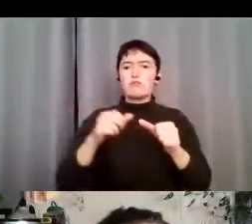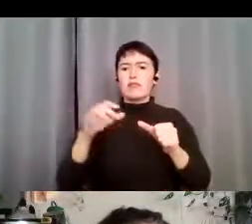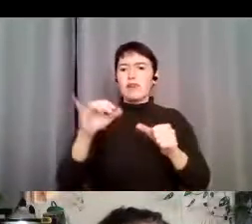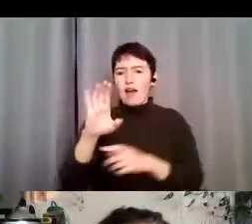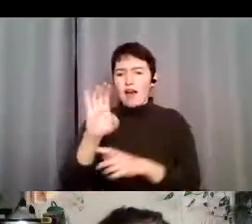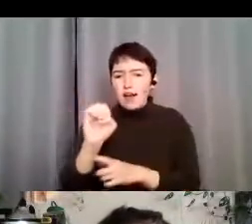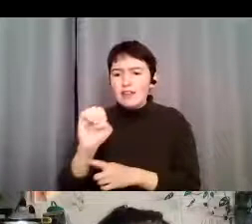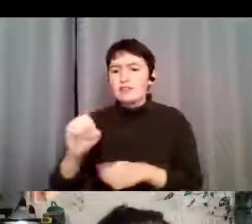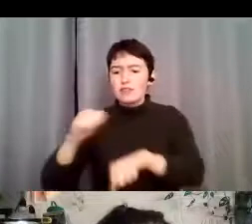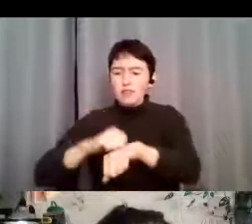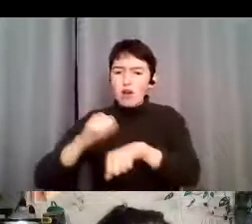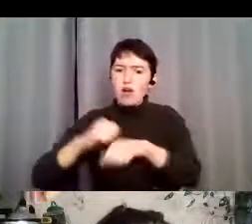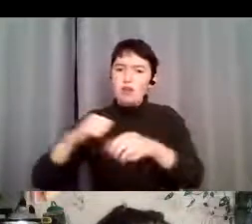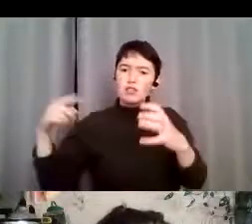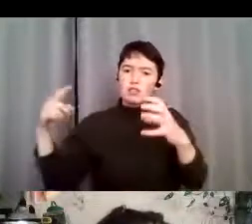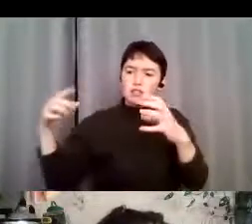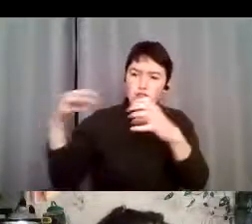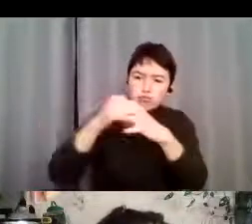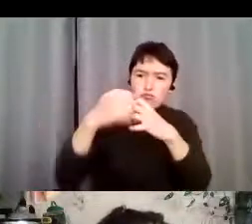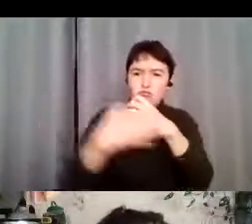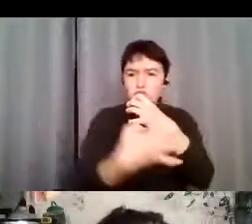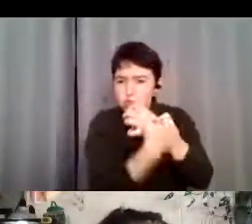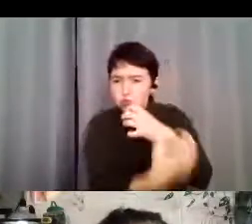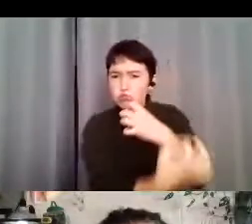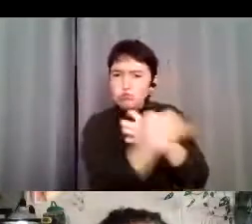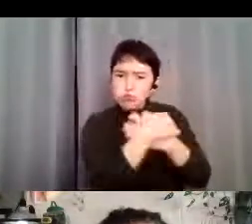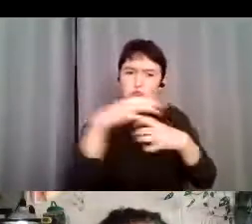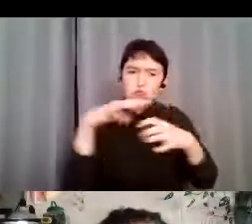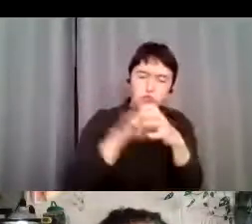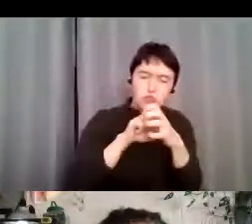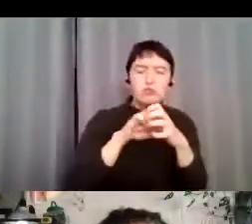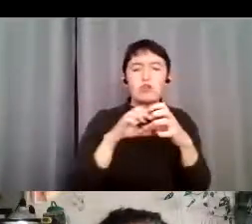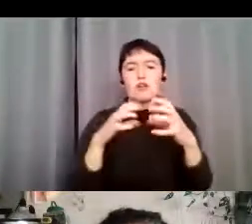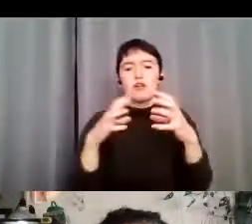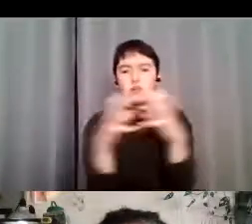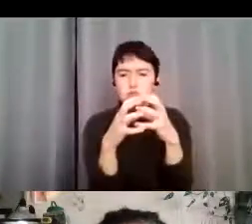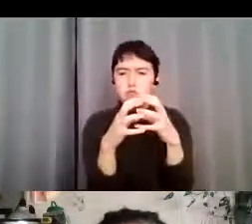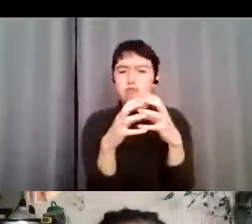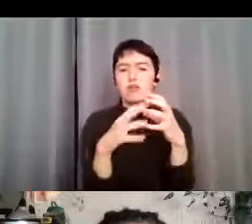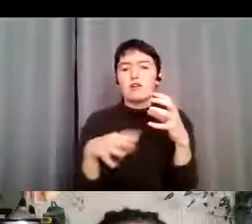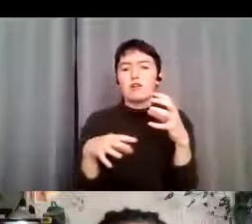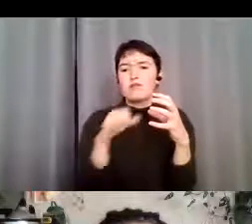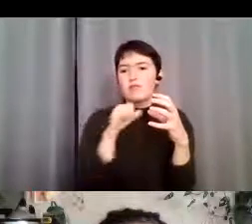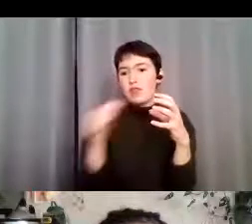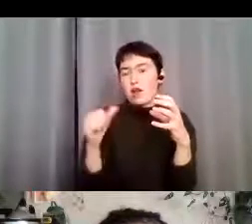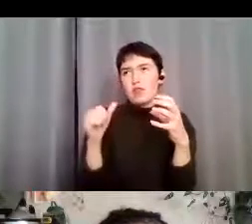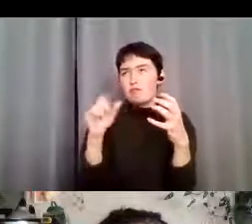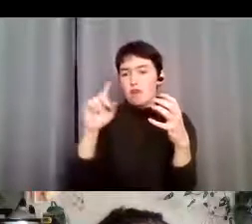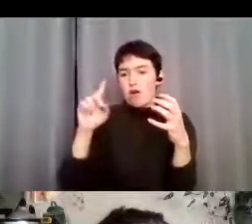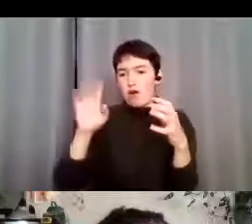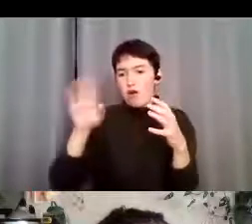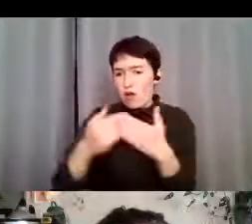video is speeded up quite a bit, so this might not have happened quite as fast. They didn't all come in at once. But over time, the